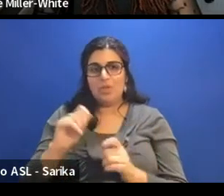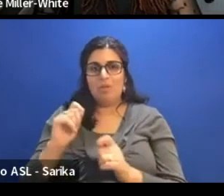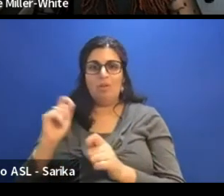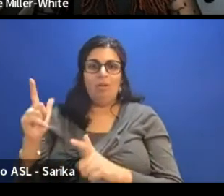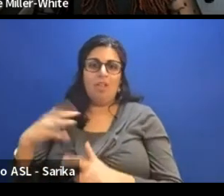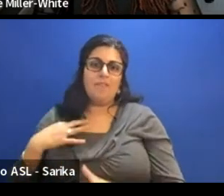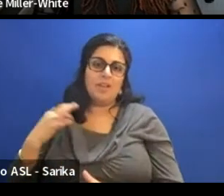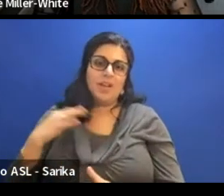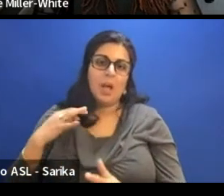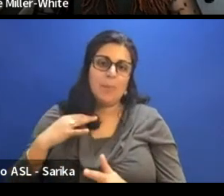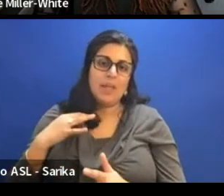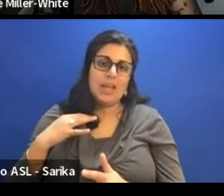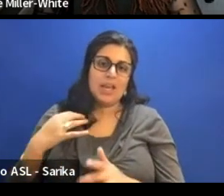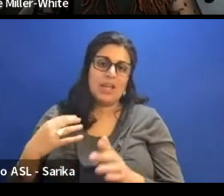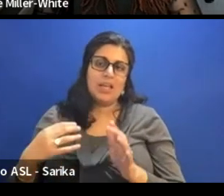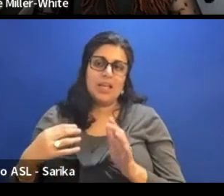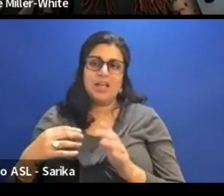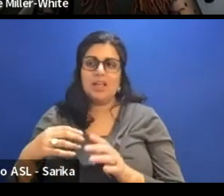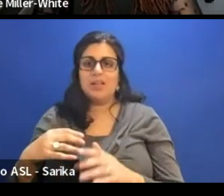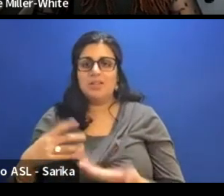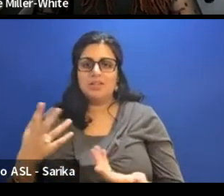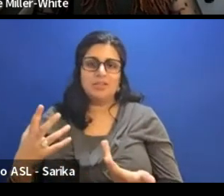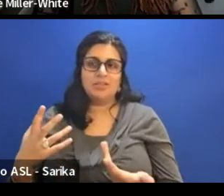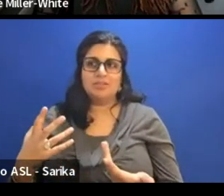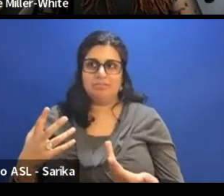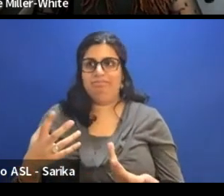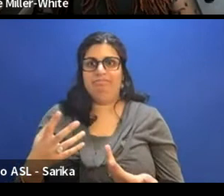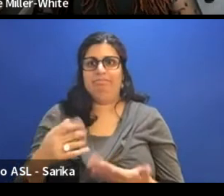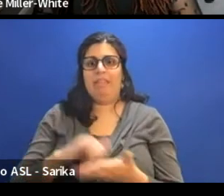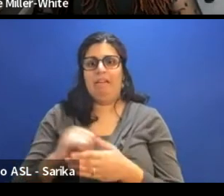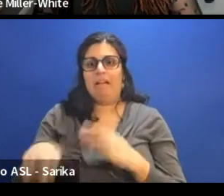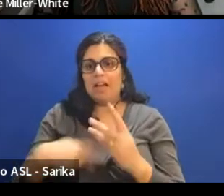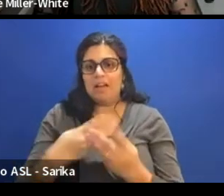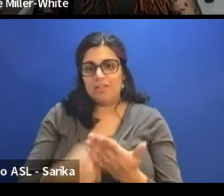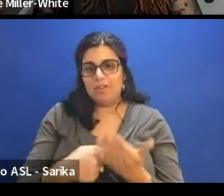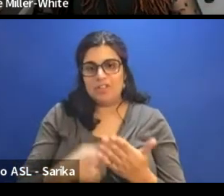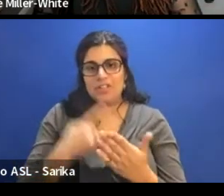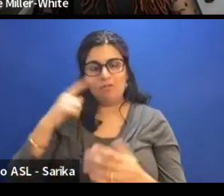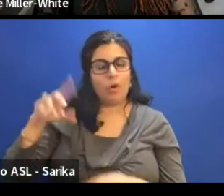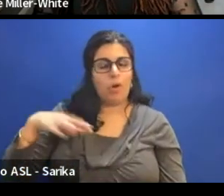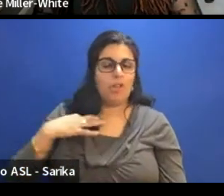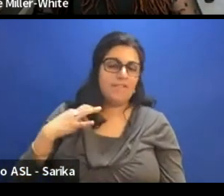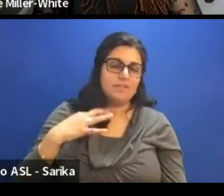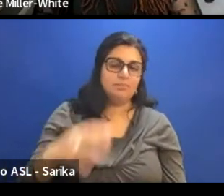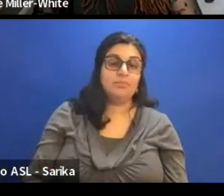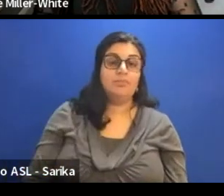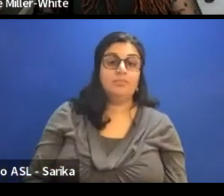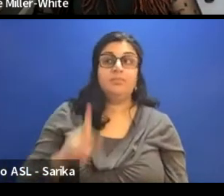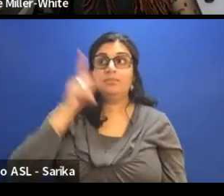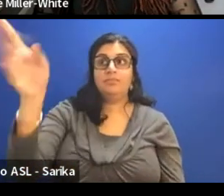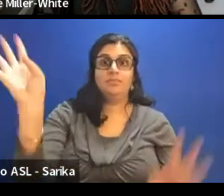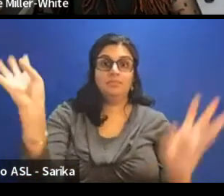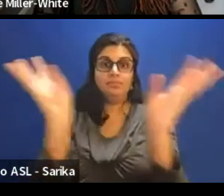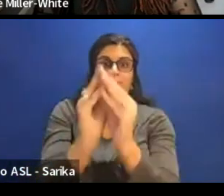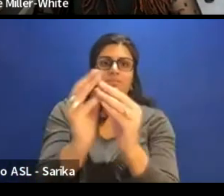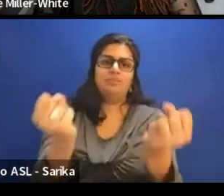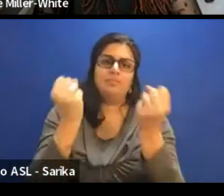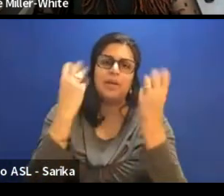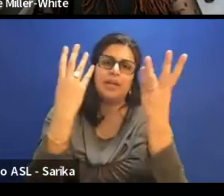And there were, in the convention, there were many